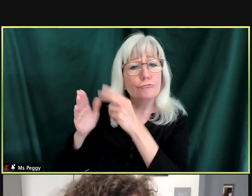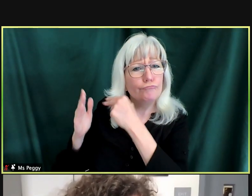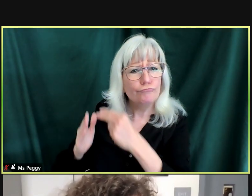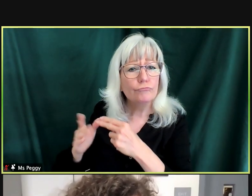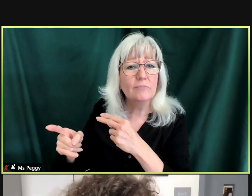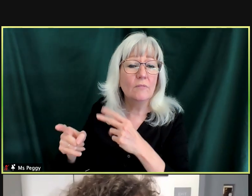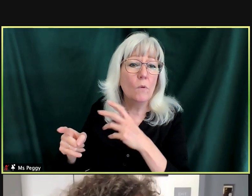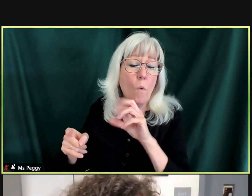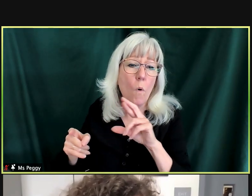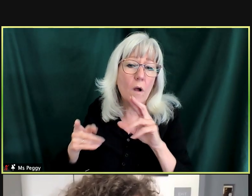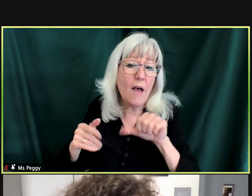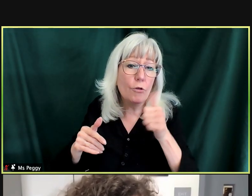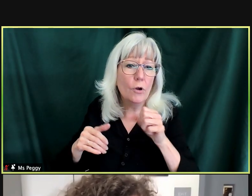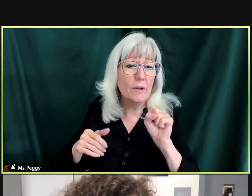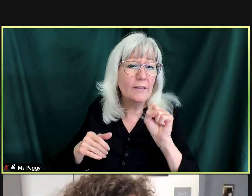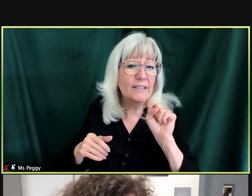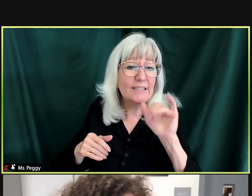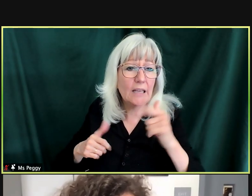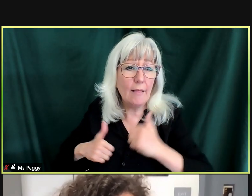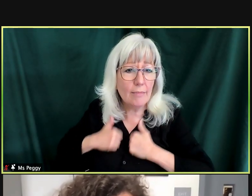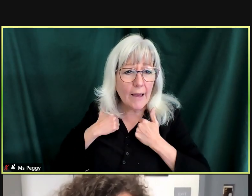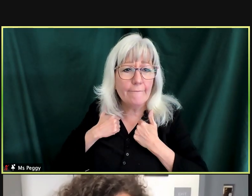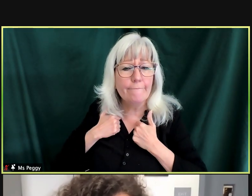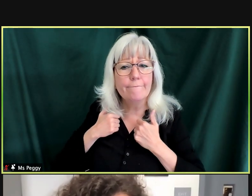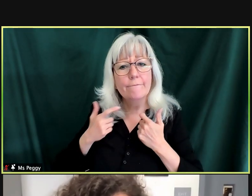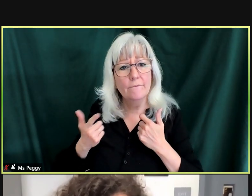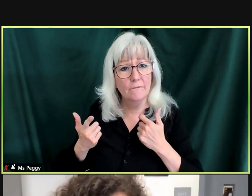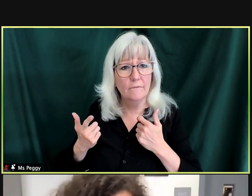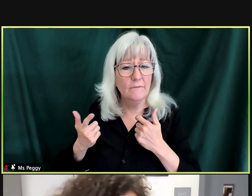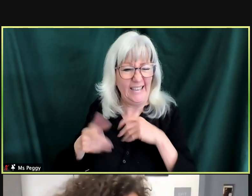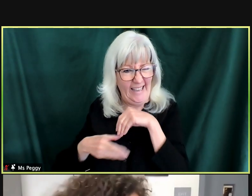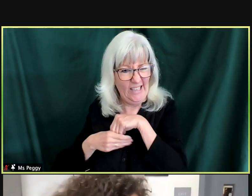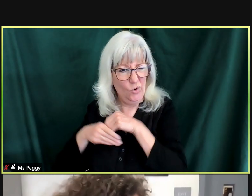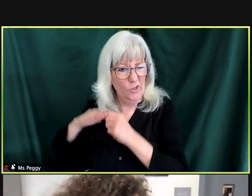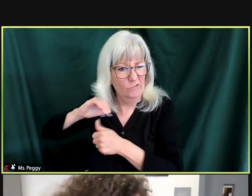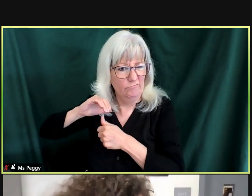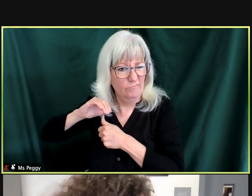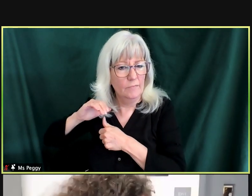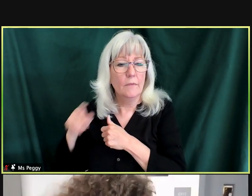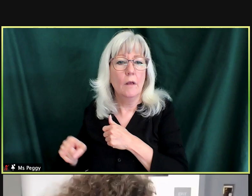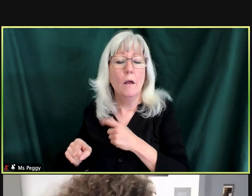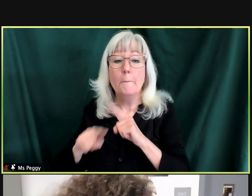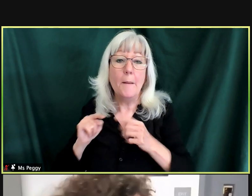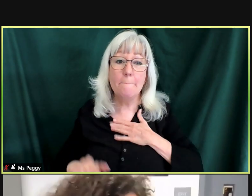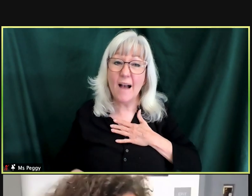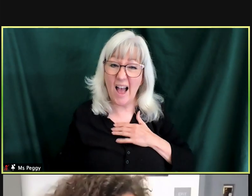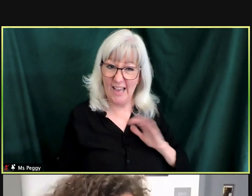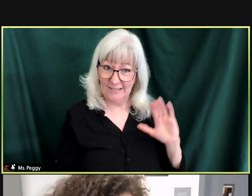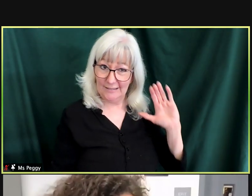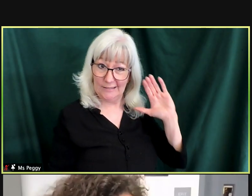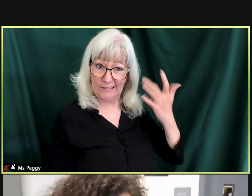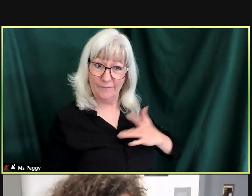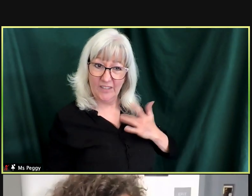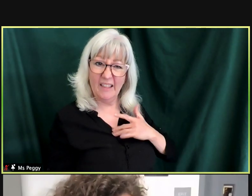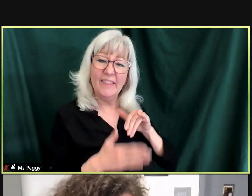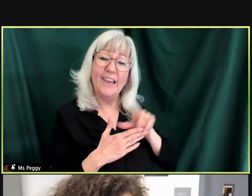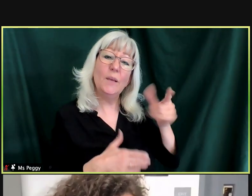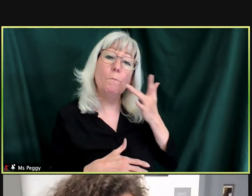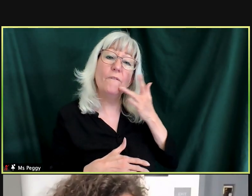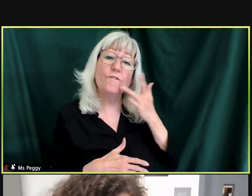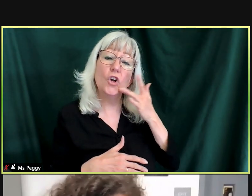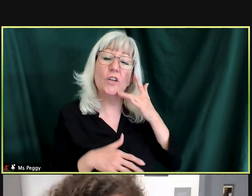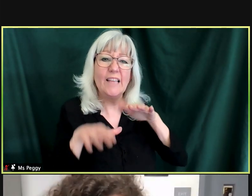out. I think he preferred to paint landscapes. That's just my, I don't have any evidence,